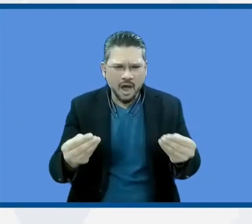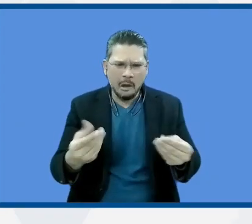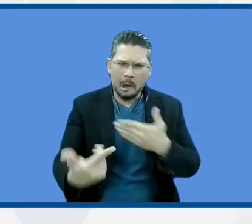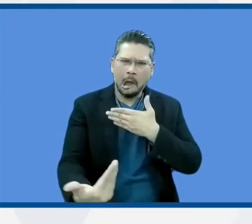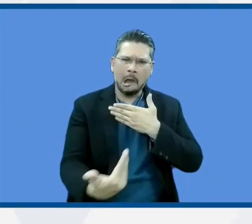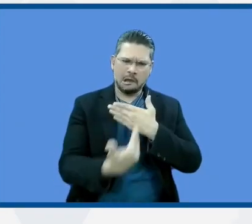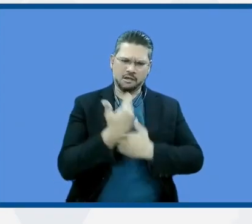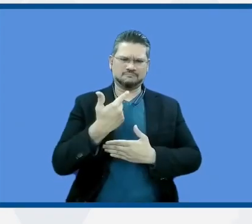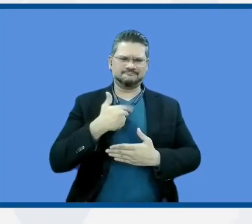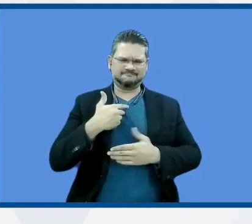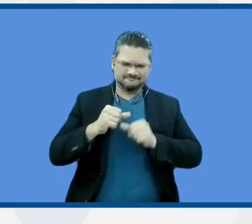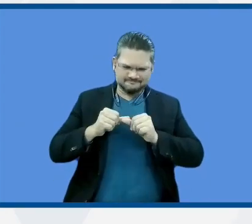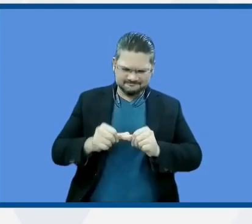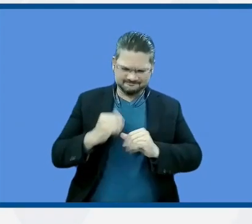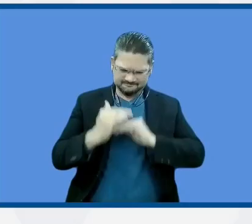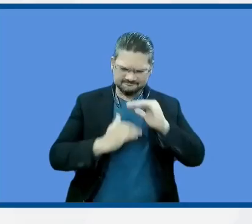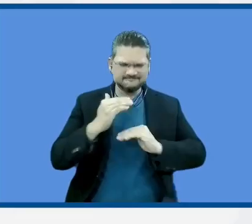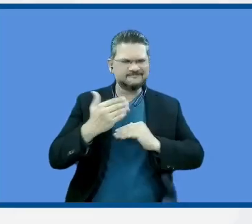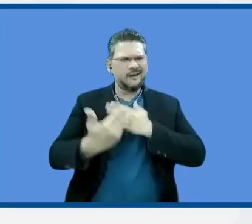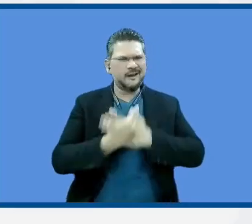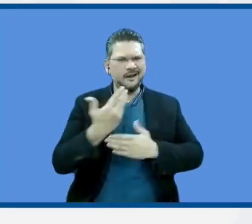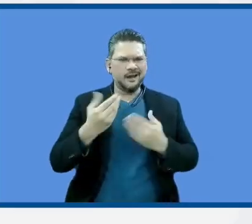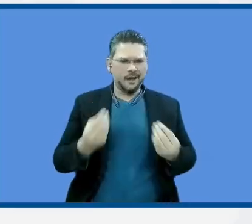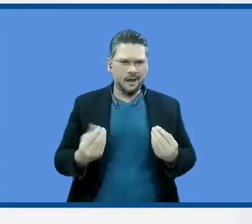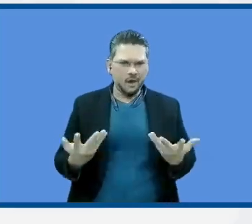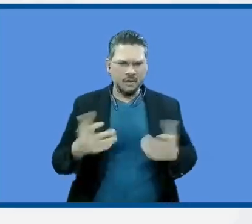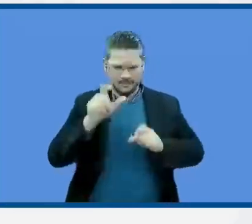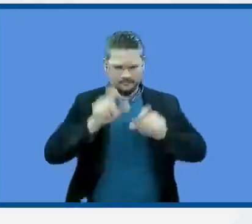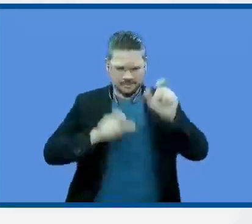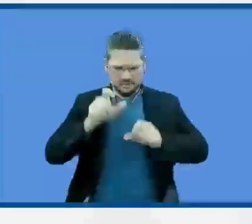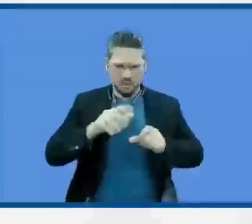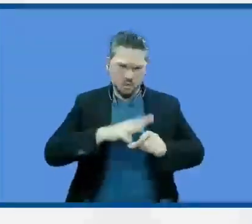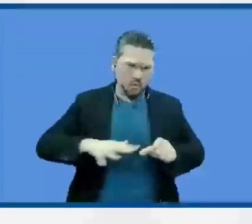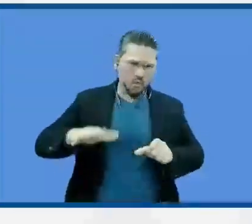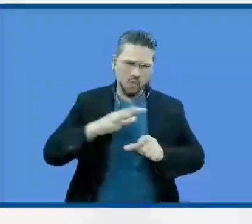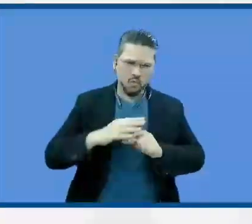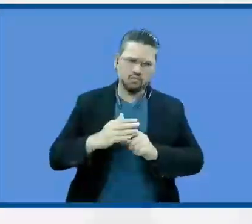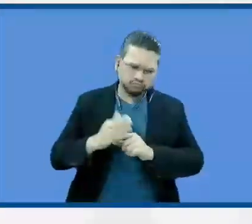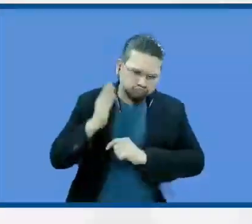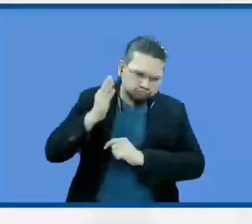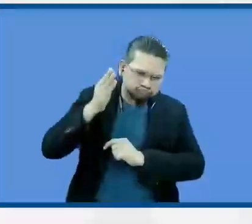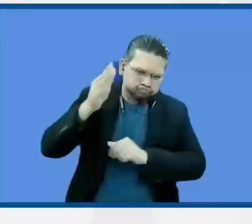human well-being and to reach the sustainable development goals.